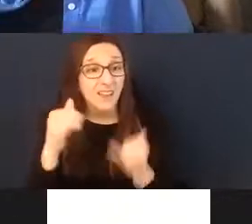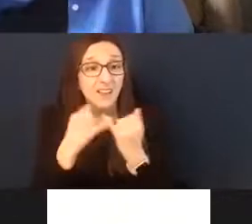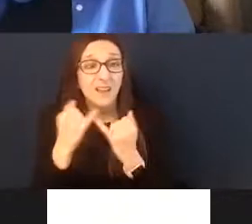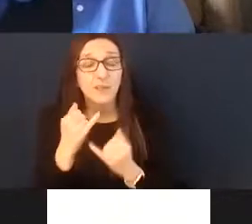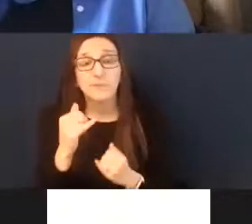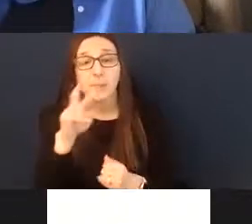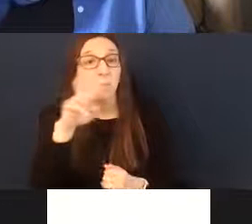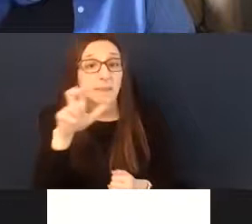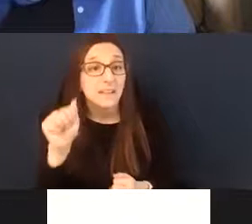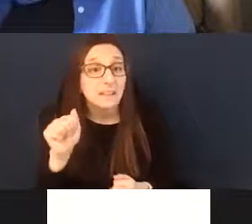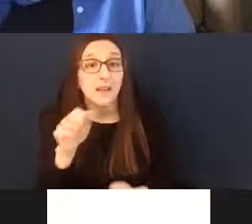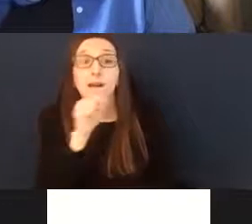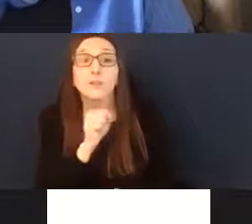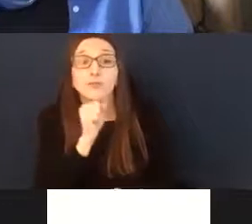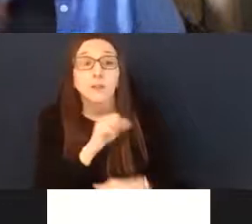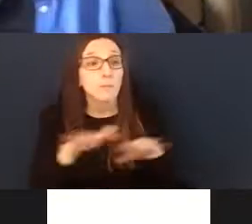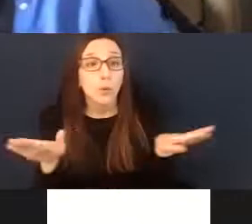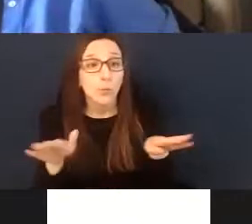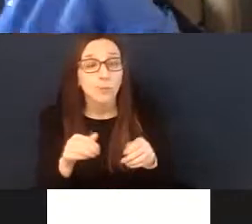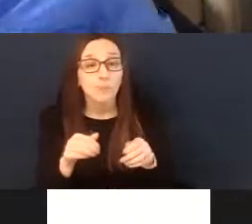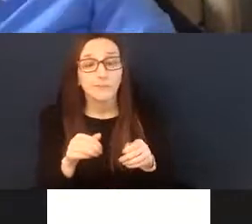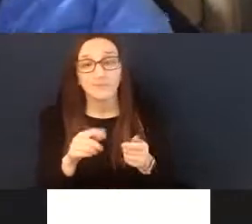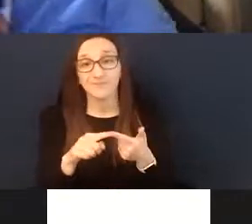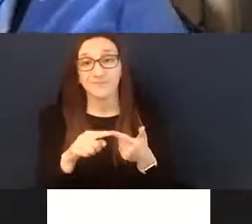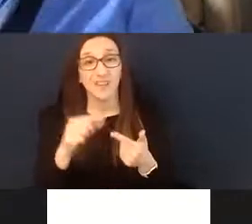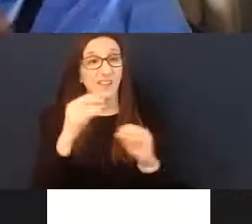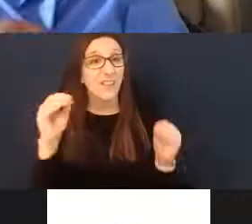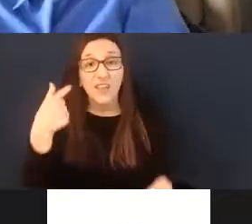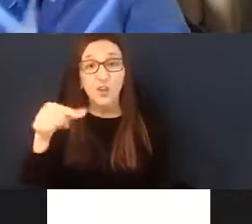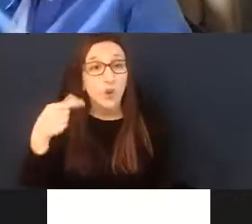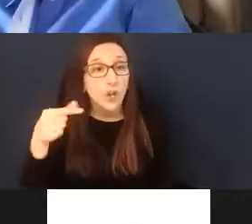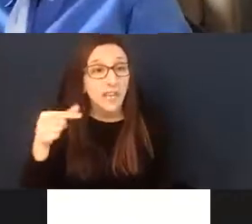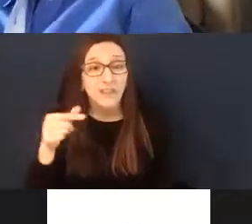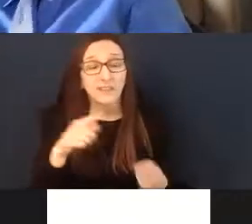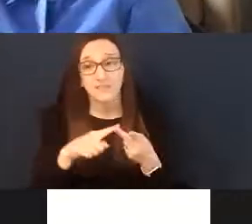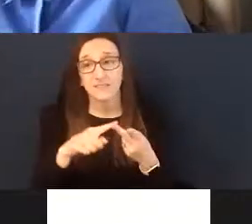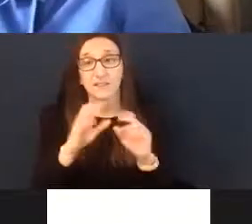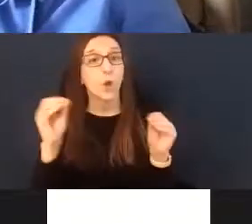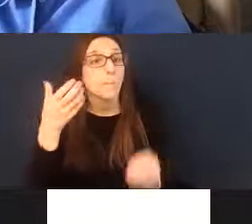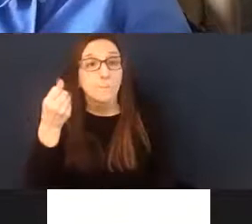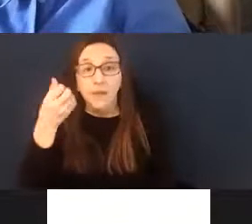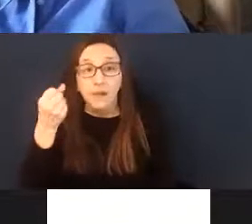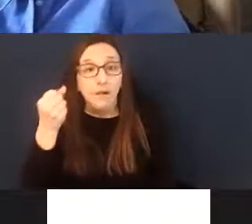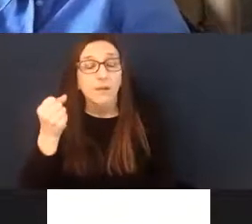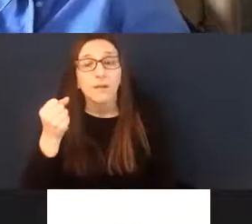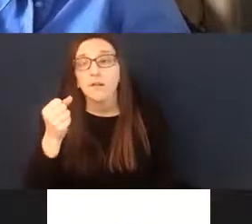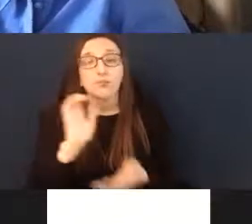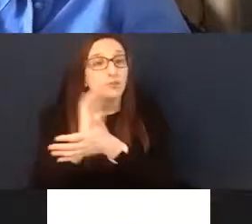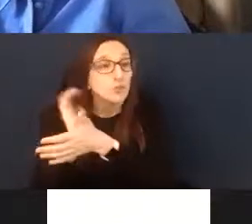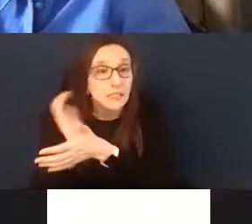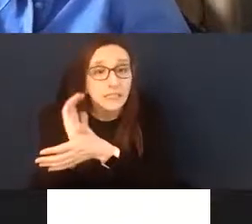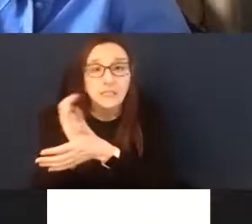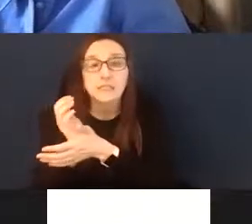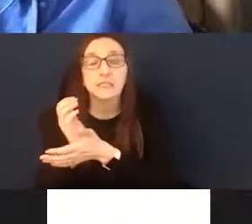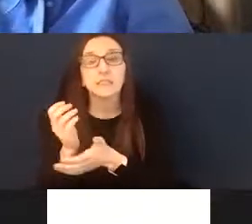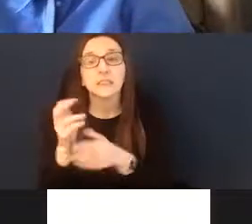cream. But more specifically, you're not gonna be having grains, dairy, any type of sugar, salt. You're